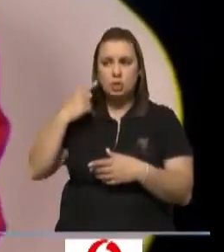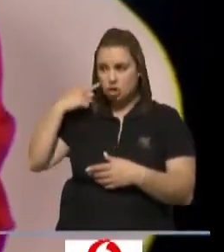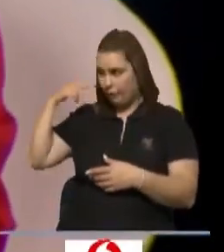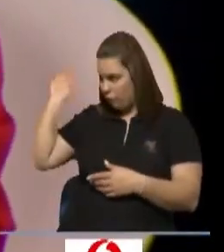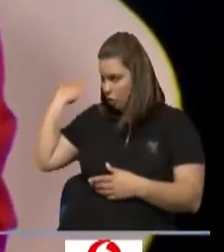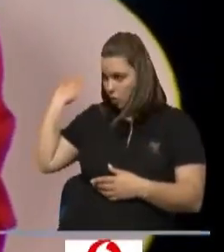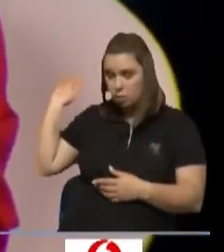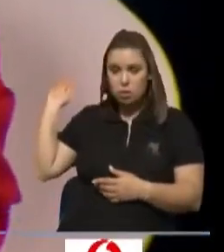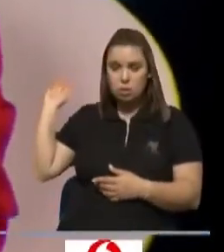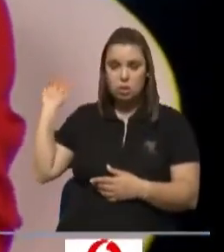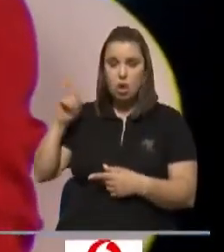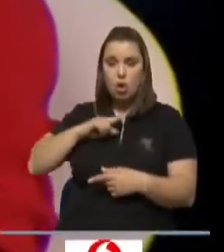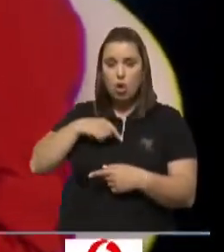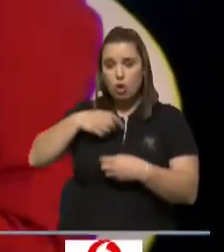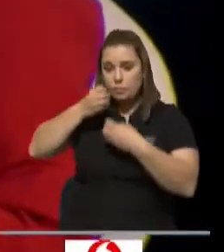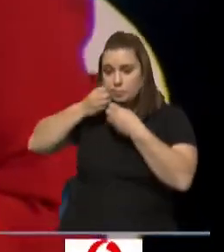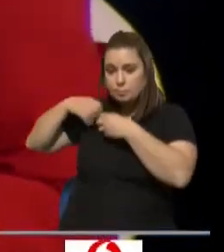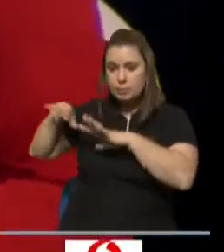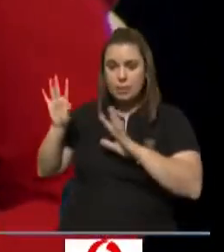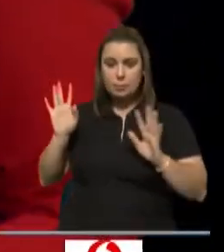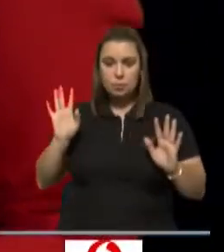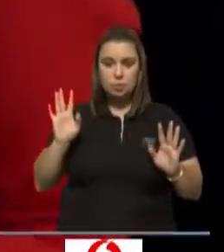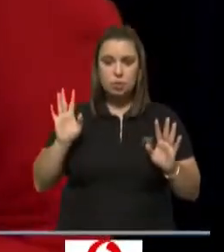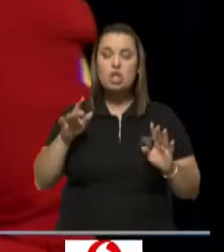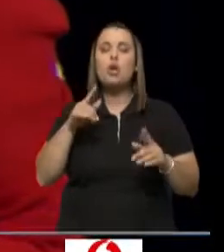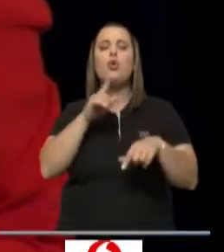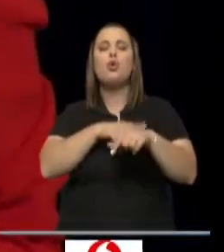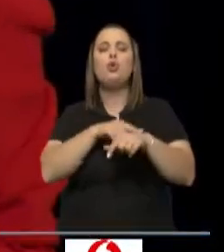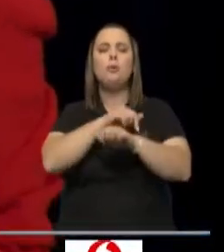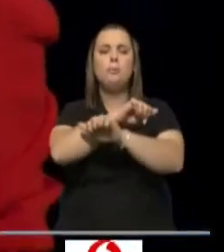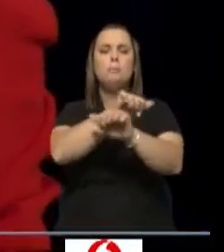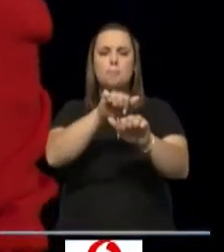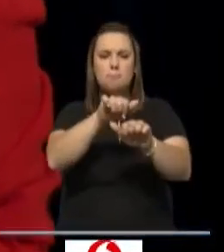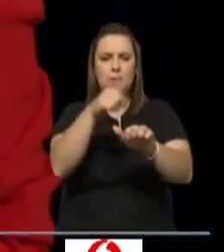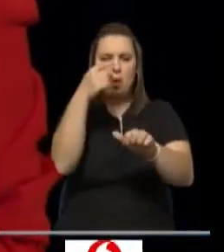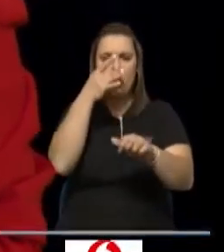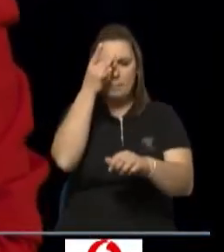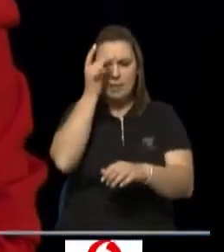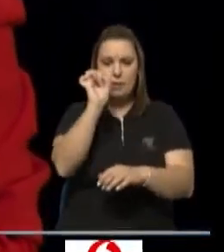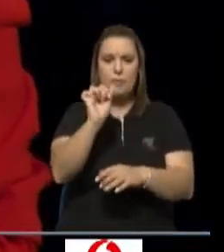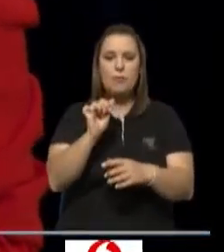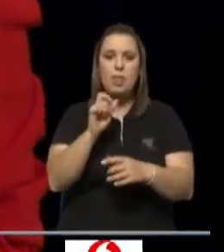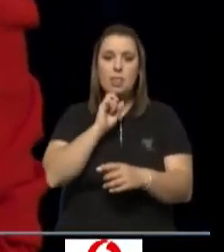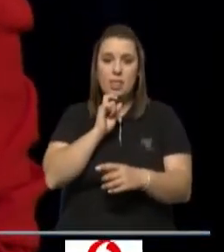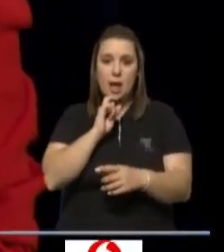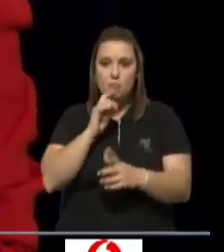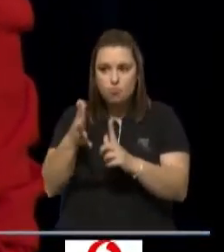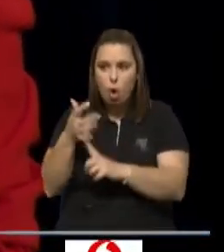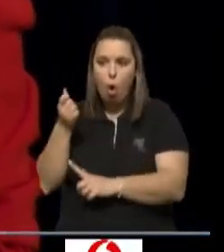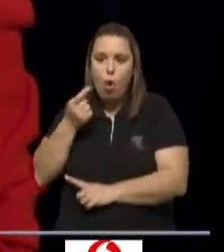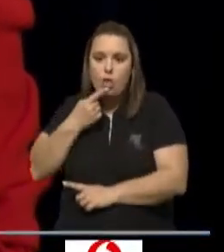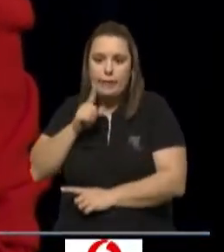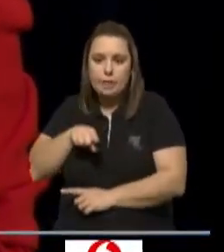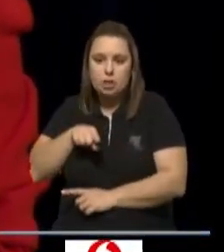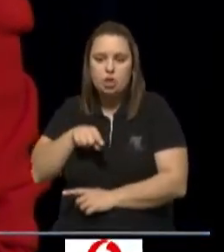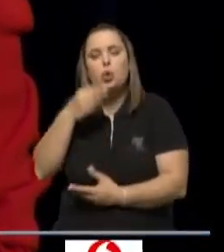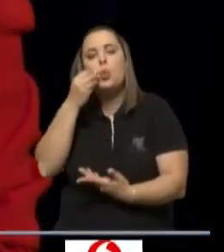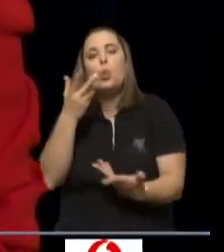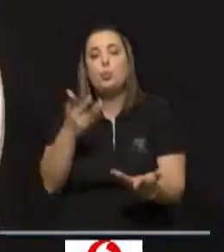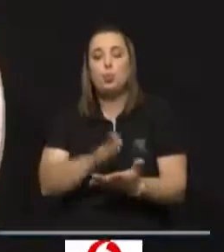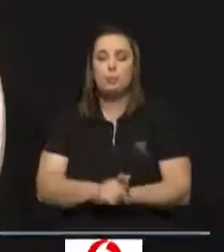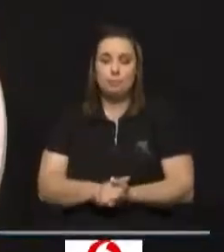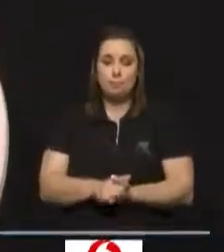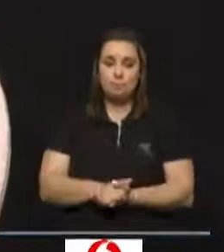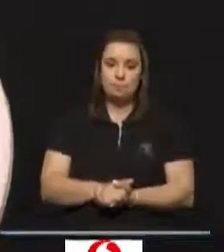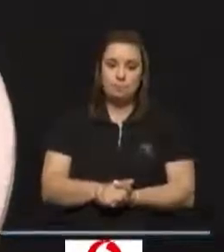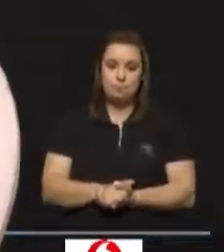So in 5G, we're lagging behind everybody else. So in this time, can we make up for lost time? And if we